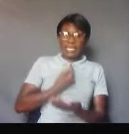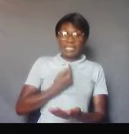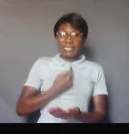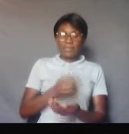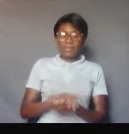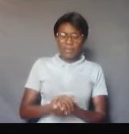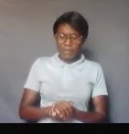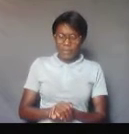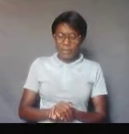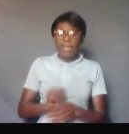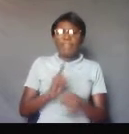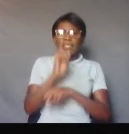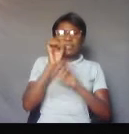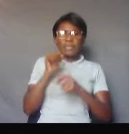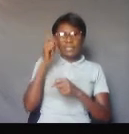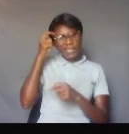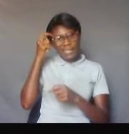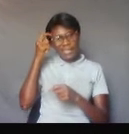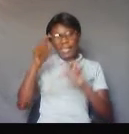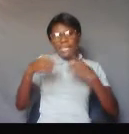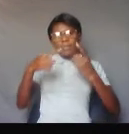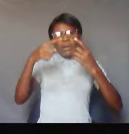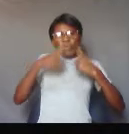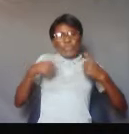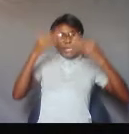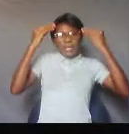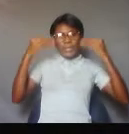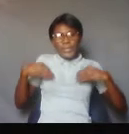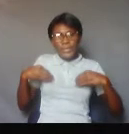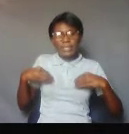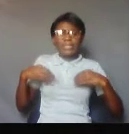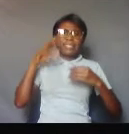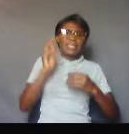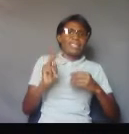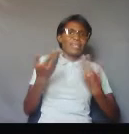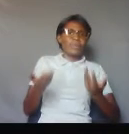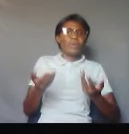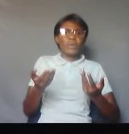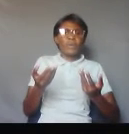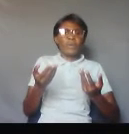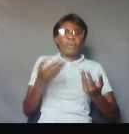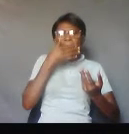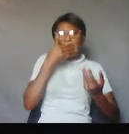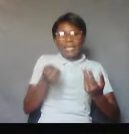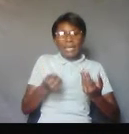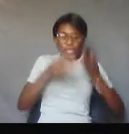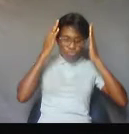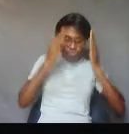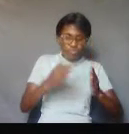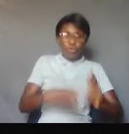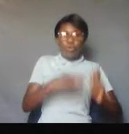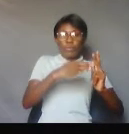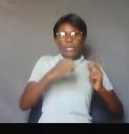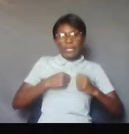speak about our own communities and the own complexities within our communities. So